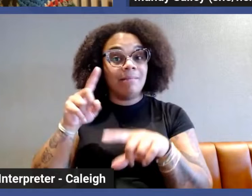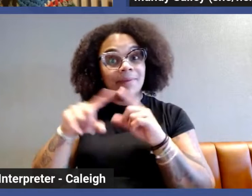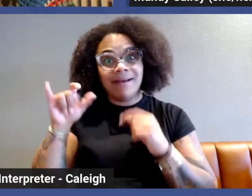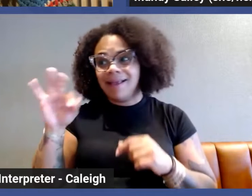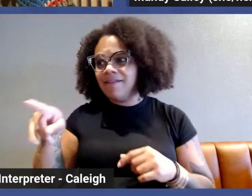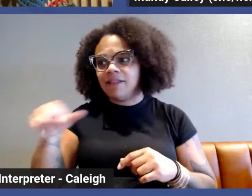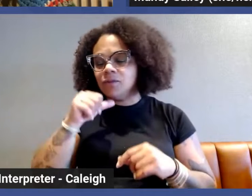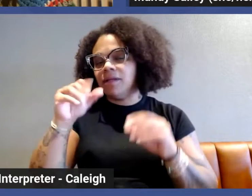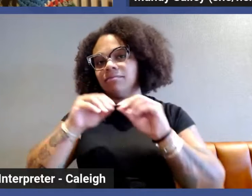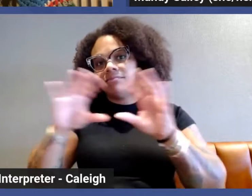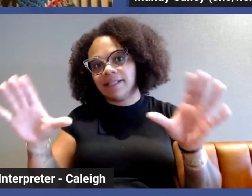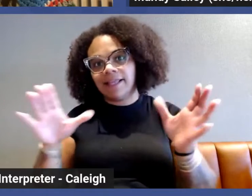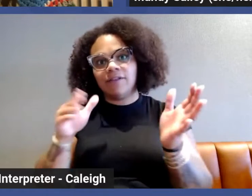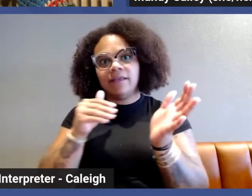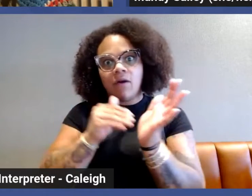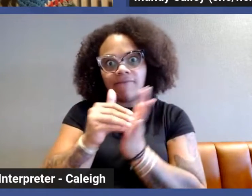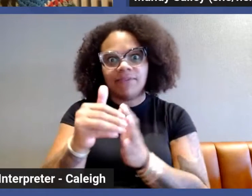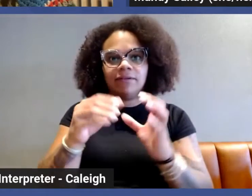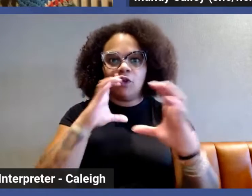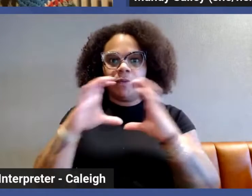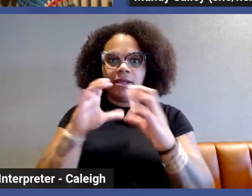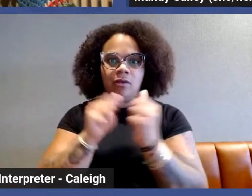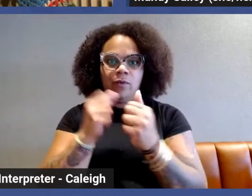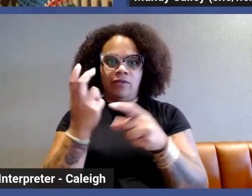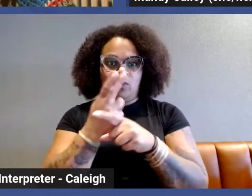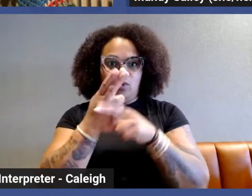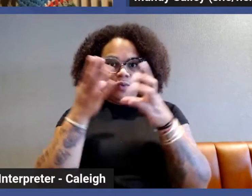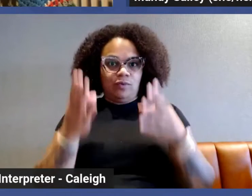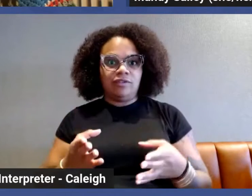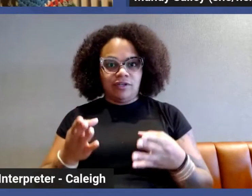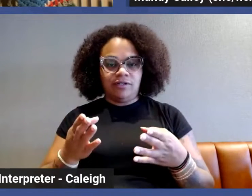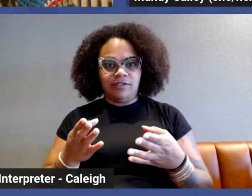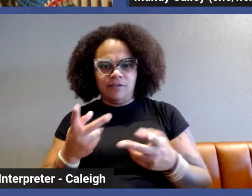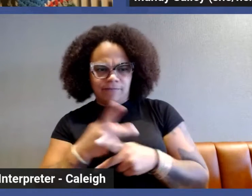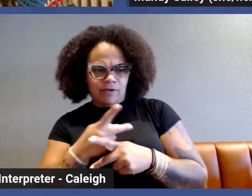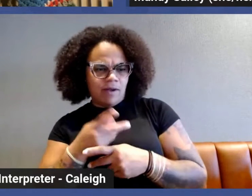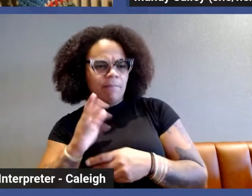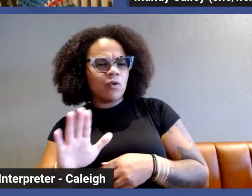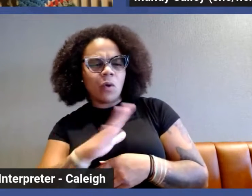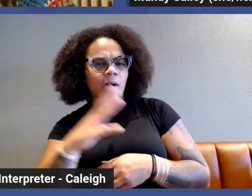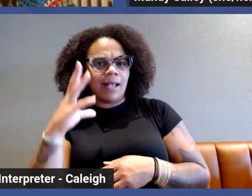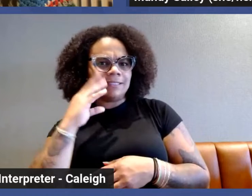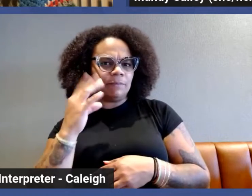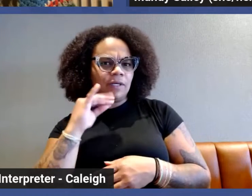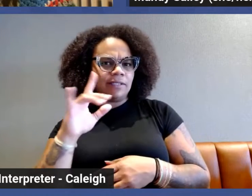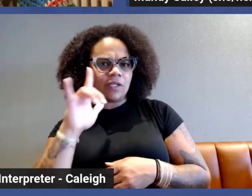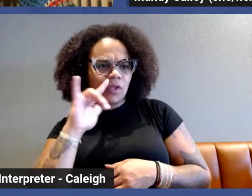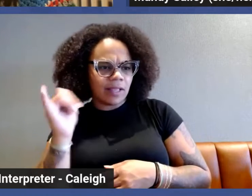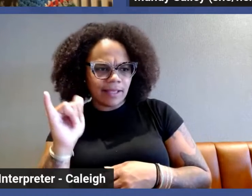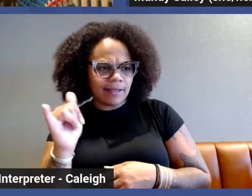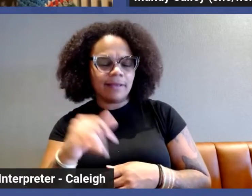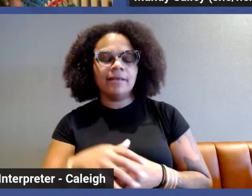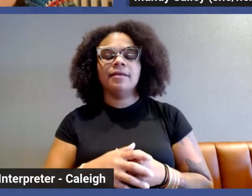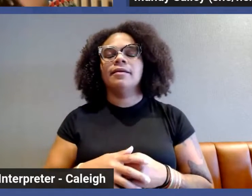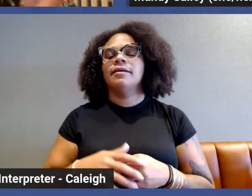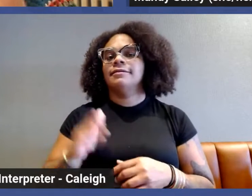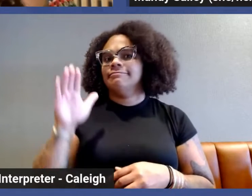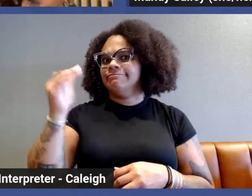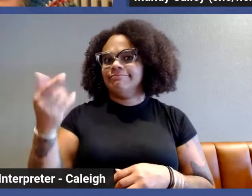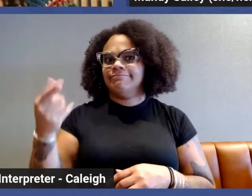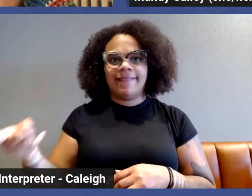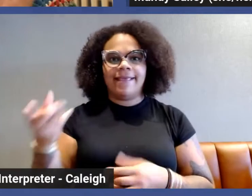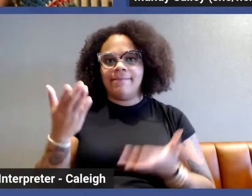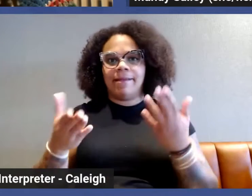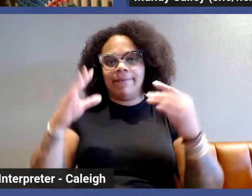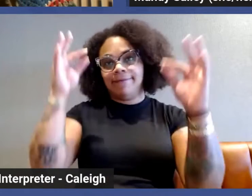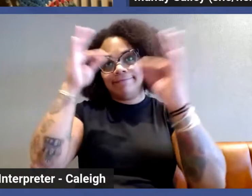with users on the site to know what the actual experience is, it seems that they may not be